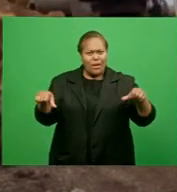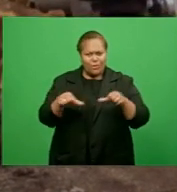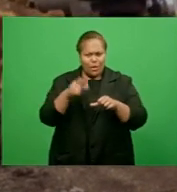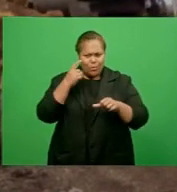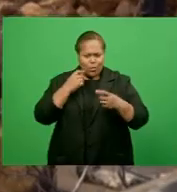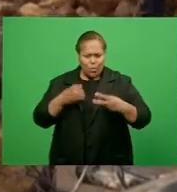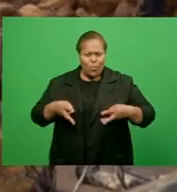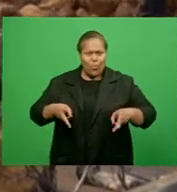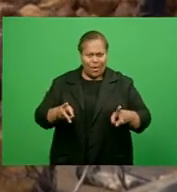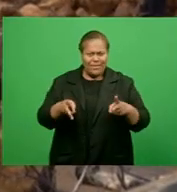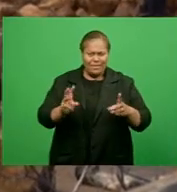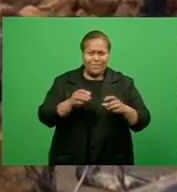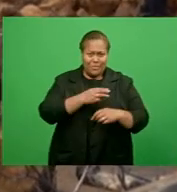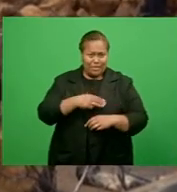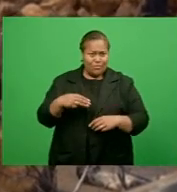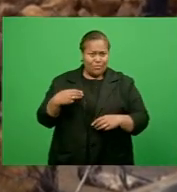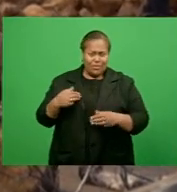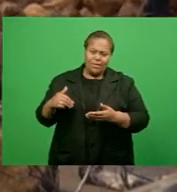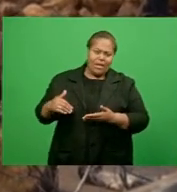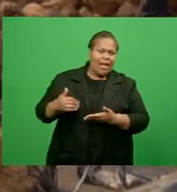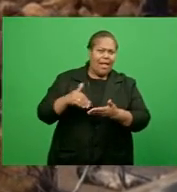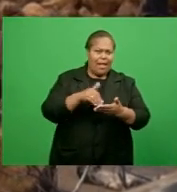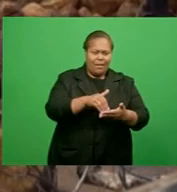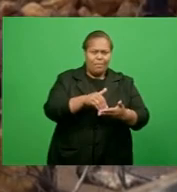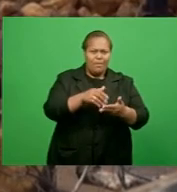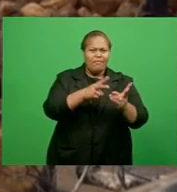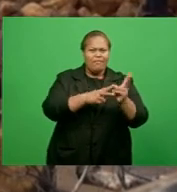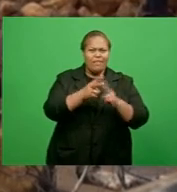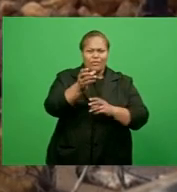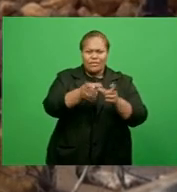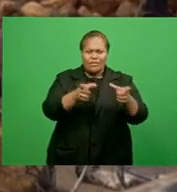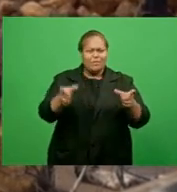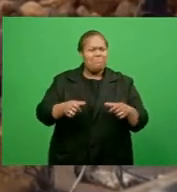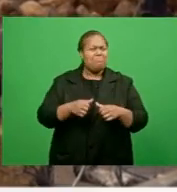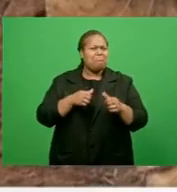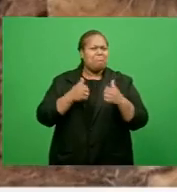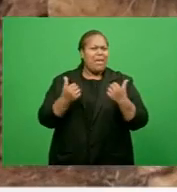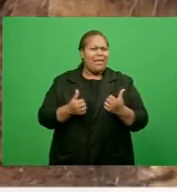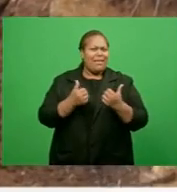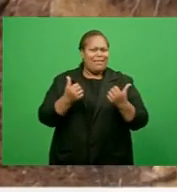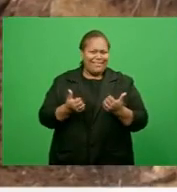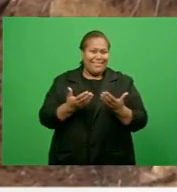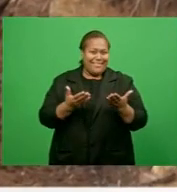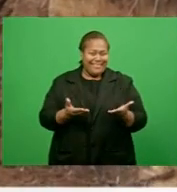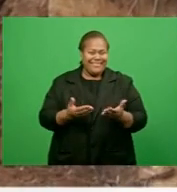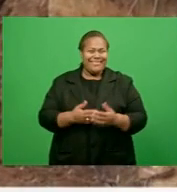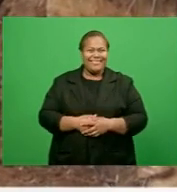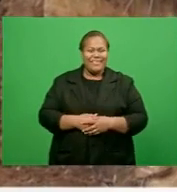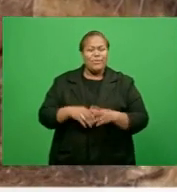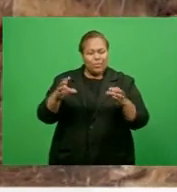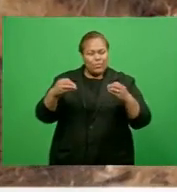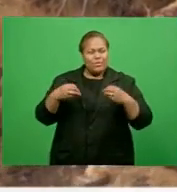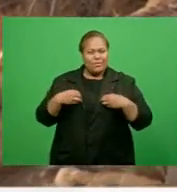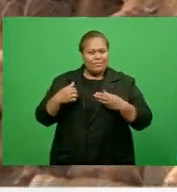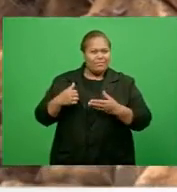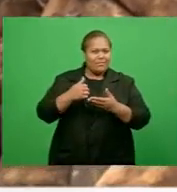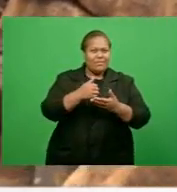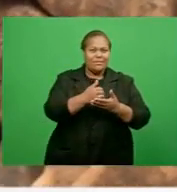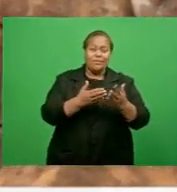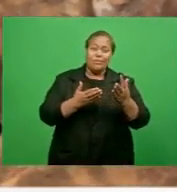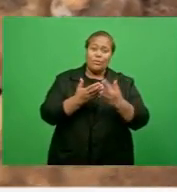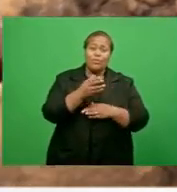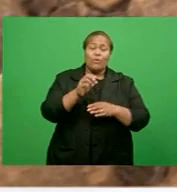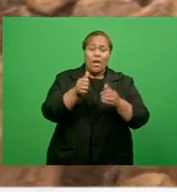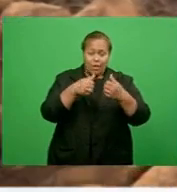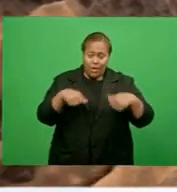has assisted the villages in many ways. We have been receiving assistance from the Agriculture Ministry to boost